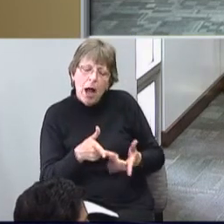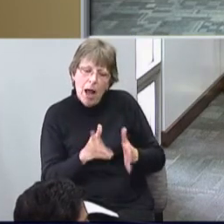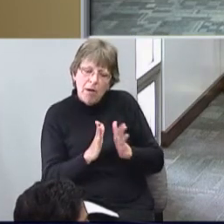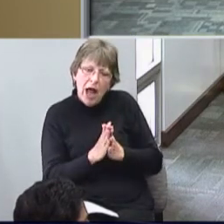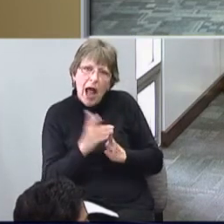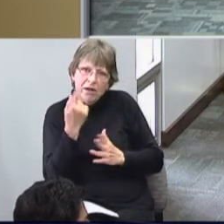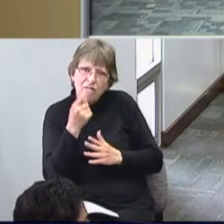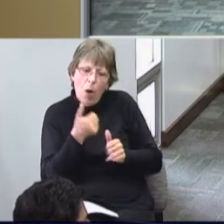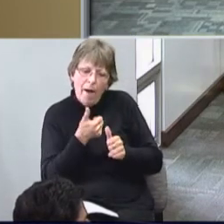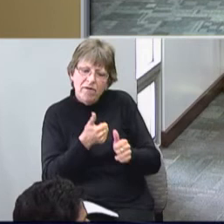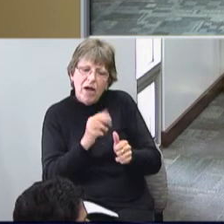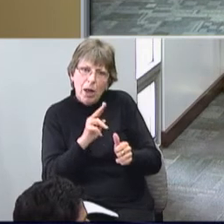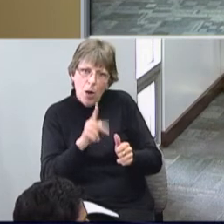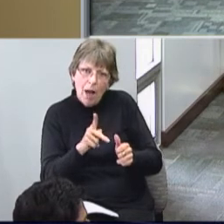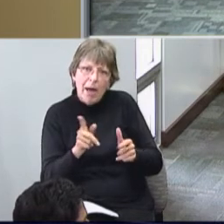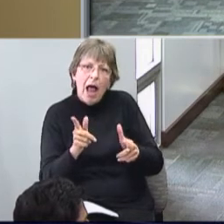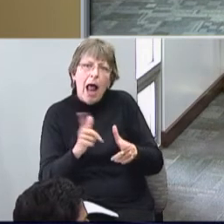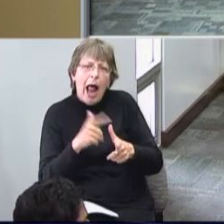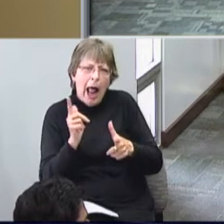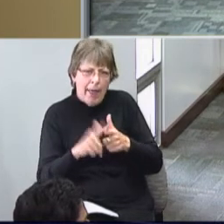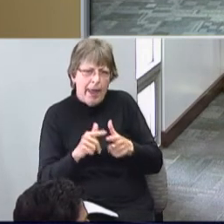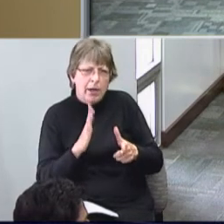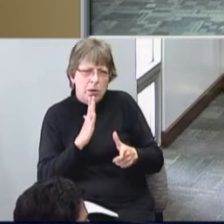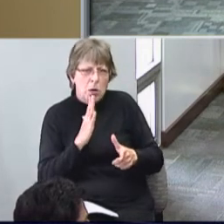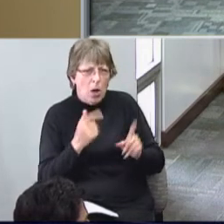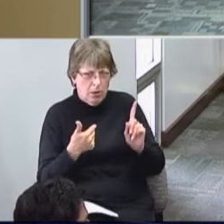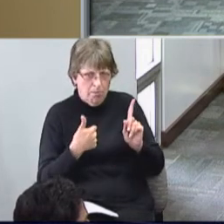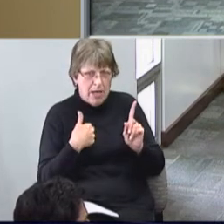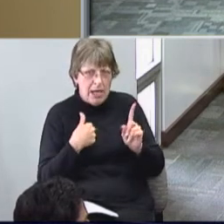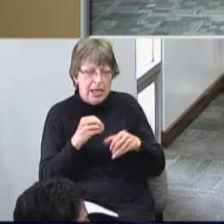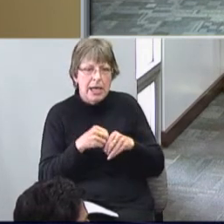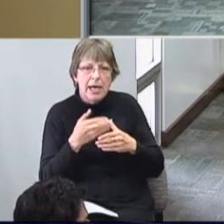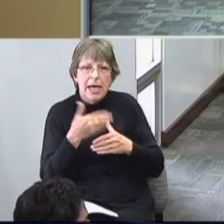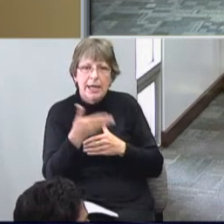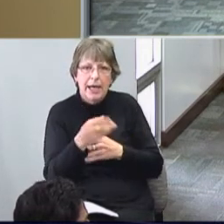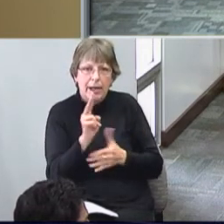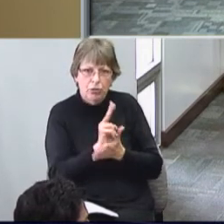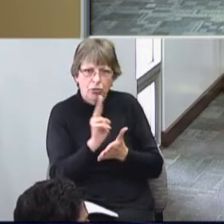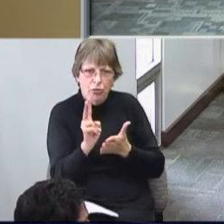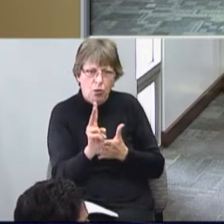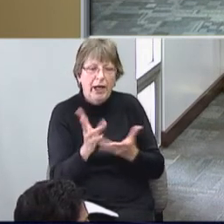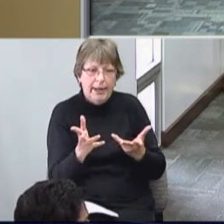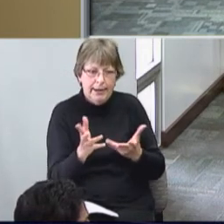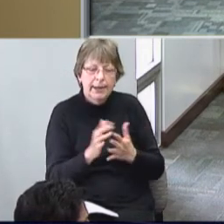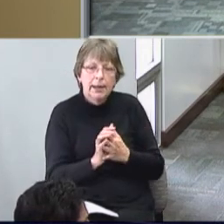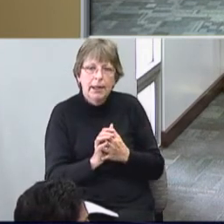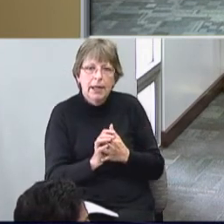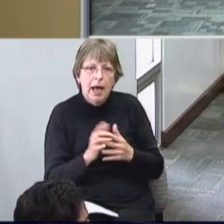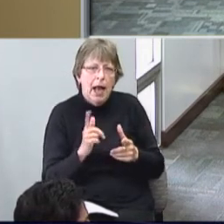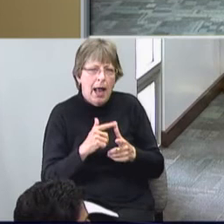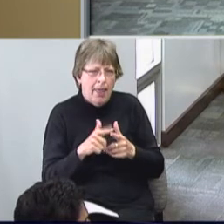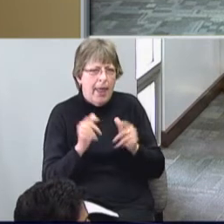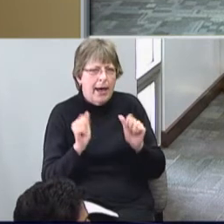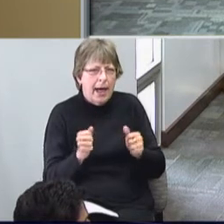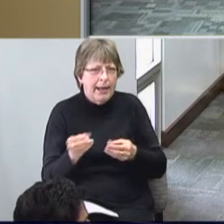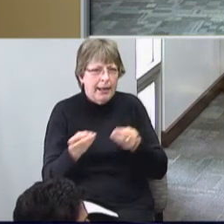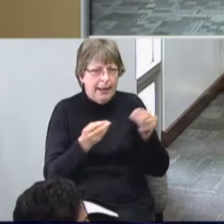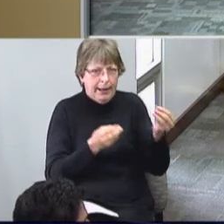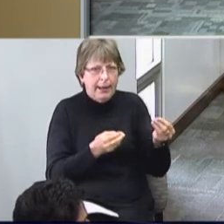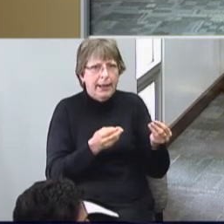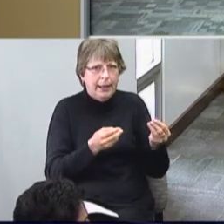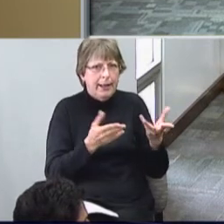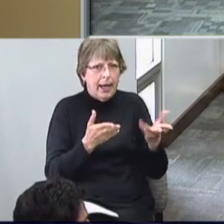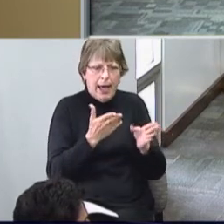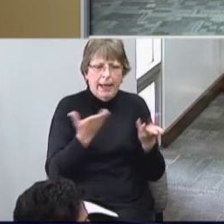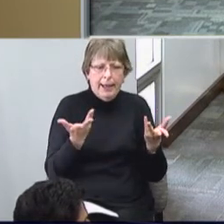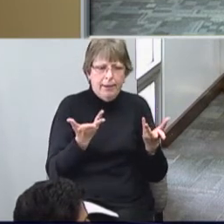then maybe follow up with me within 2 weeks about whether or not they followed up with you, and I can give you my email directly, or